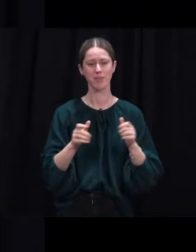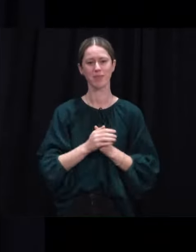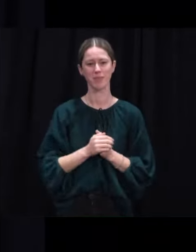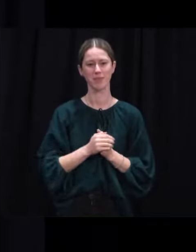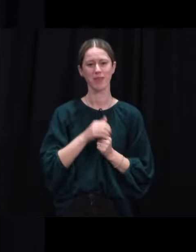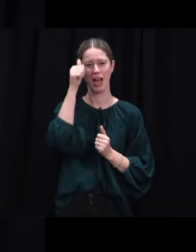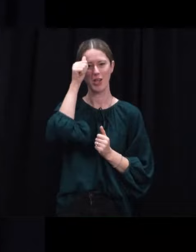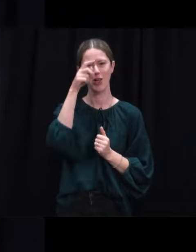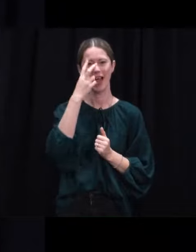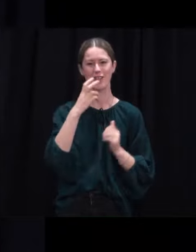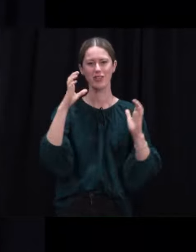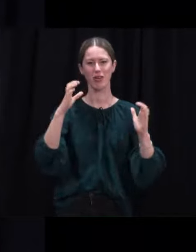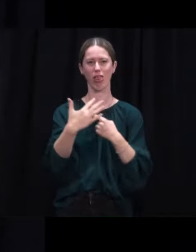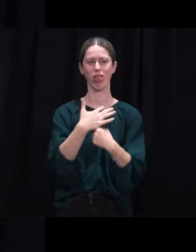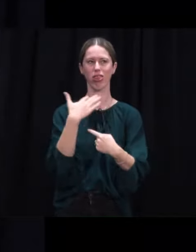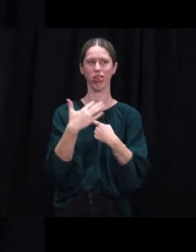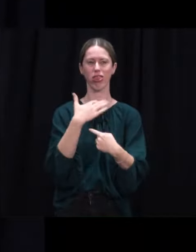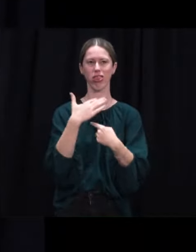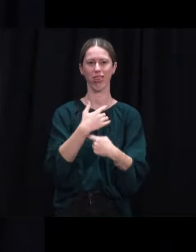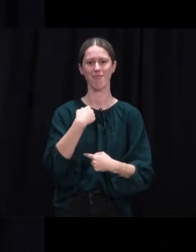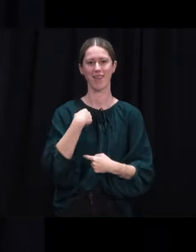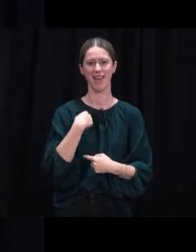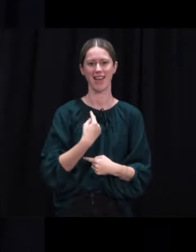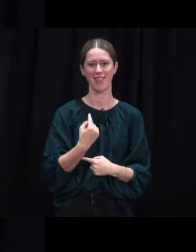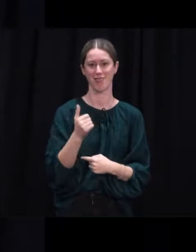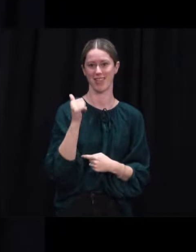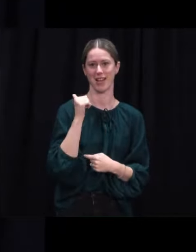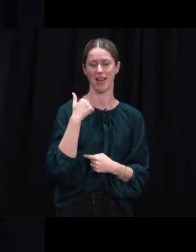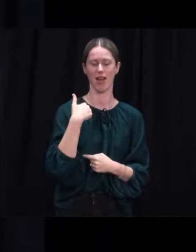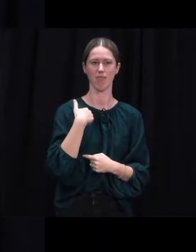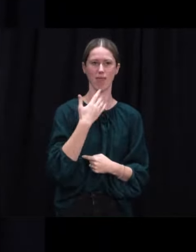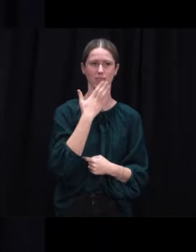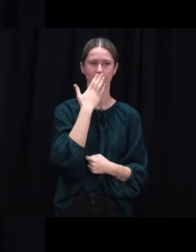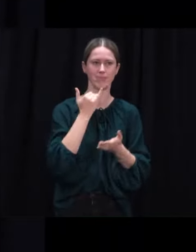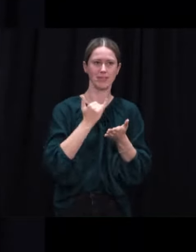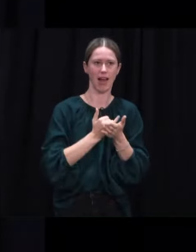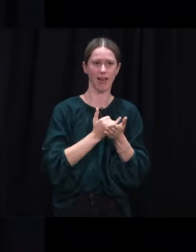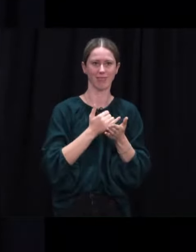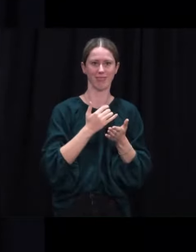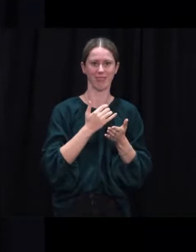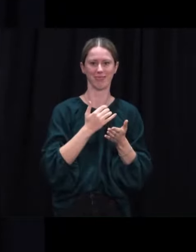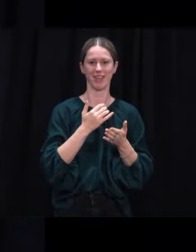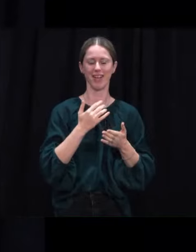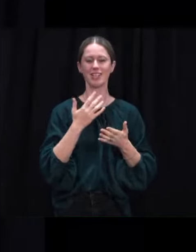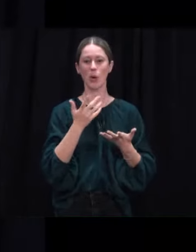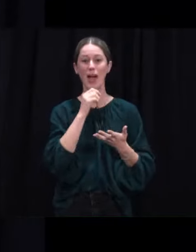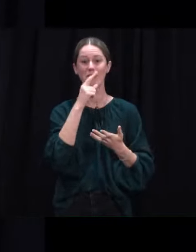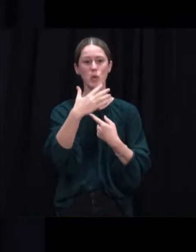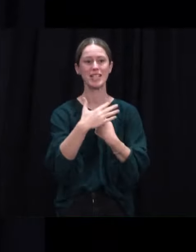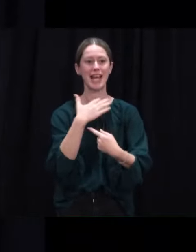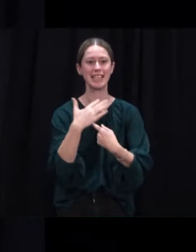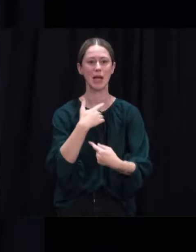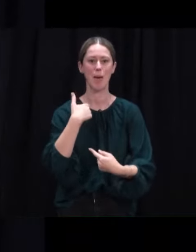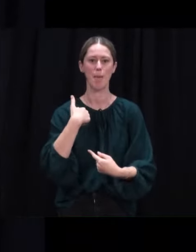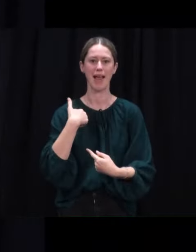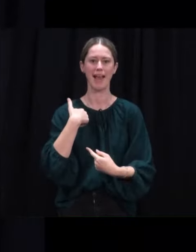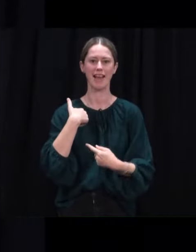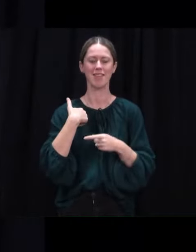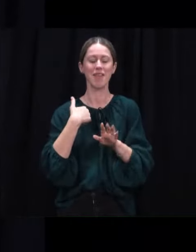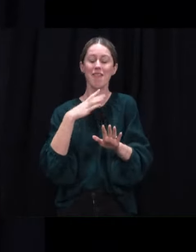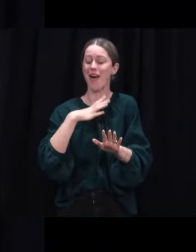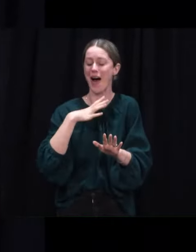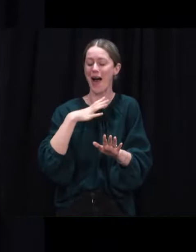good proportion of them had a good laugh at my expense over the last few days, so my message to you is if you had a good laugh, I only ask